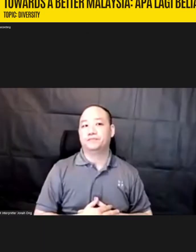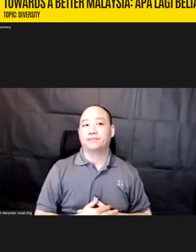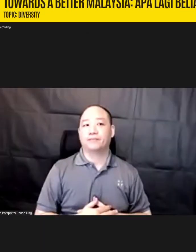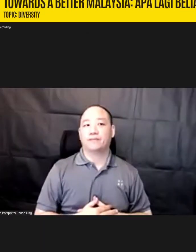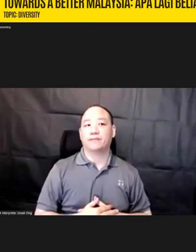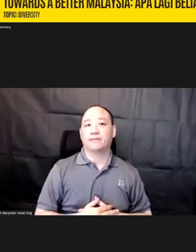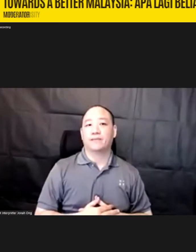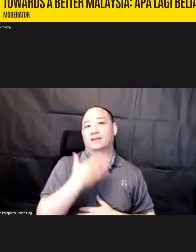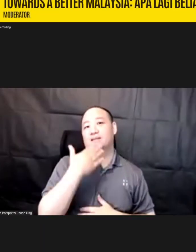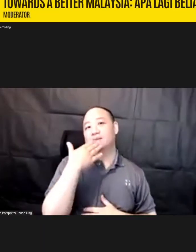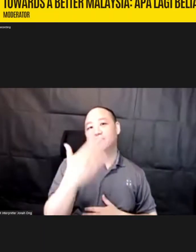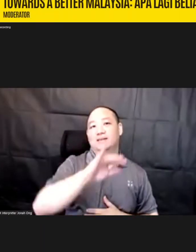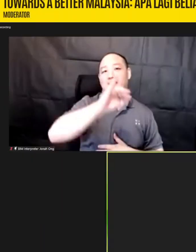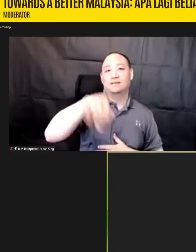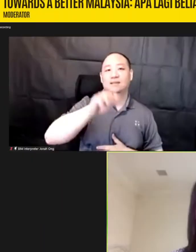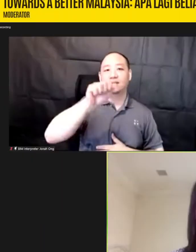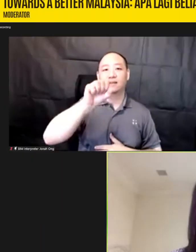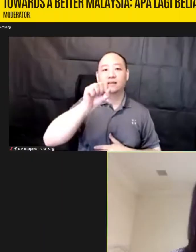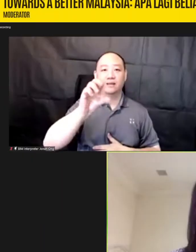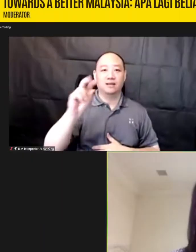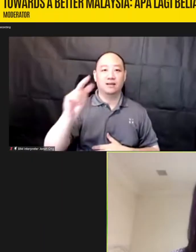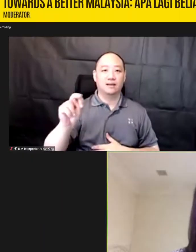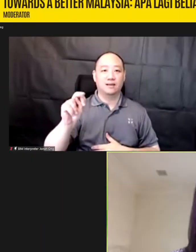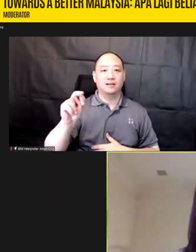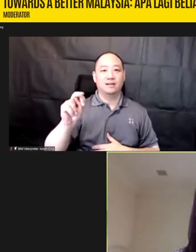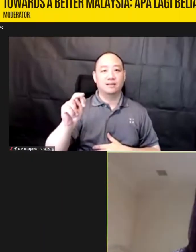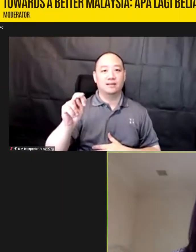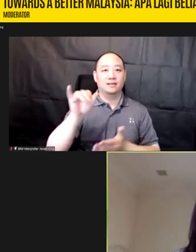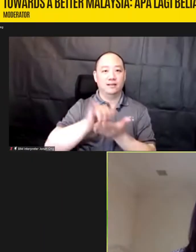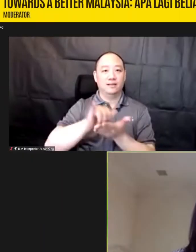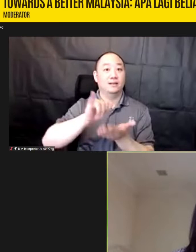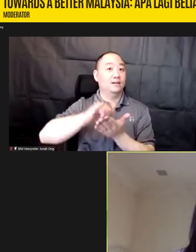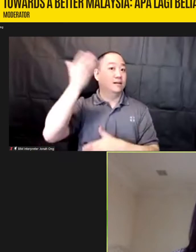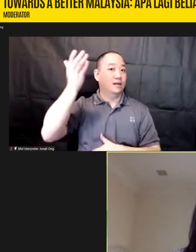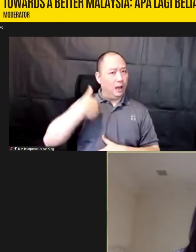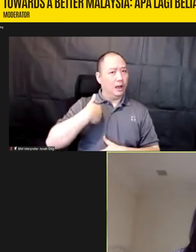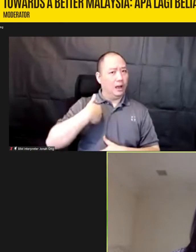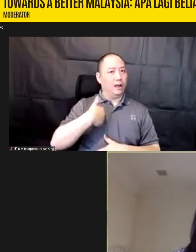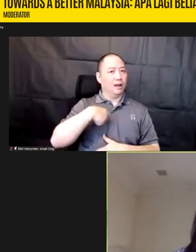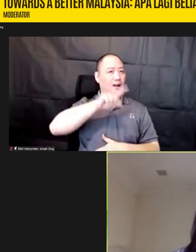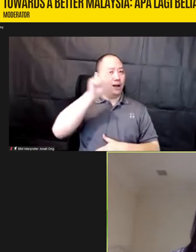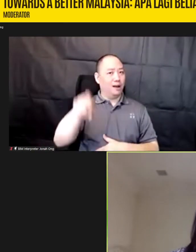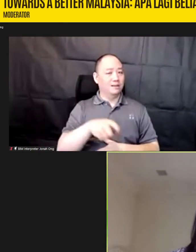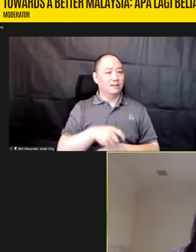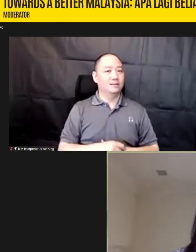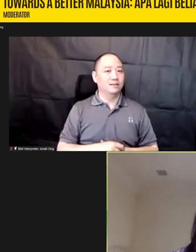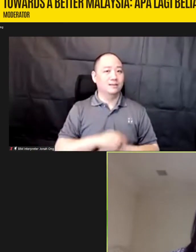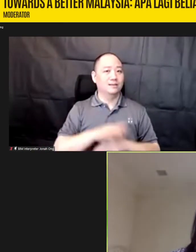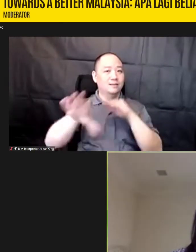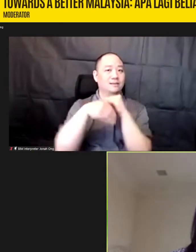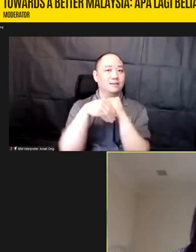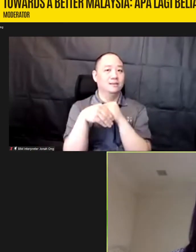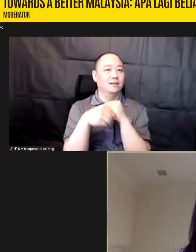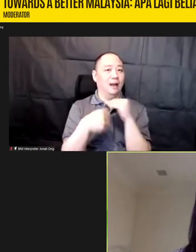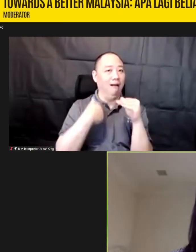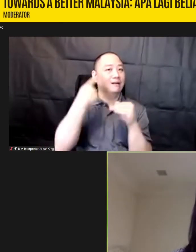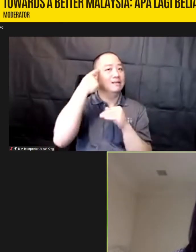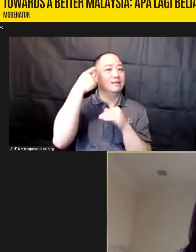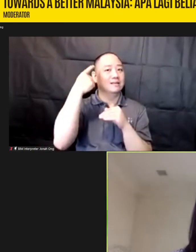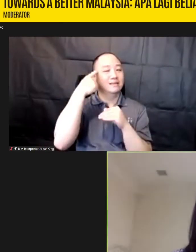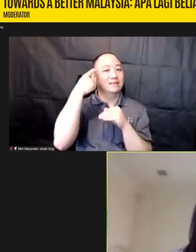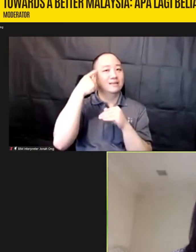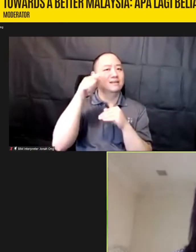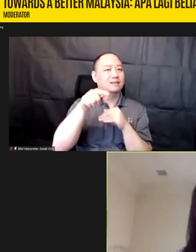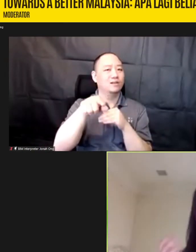Jason, for that presentation. But I do have a follow-up question, because I think you've